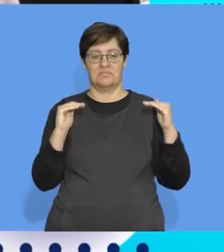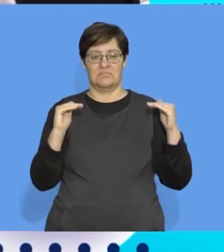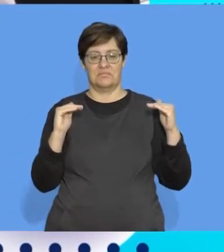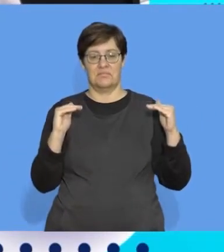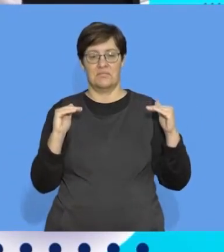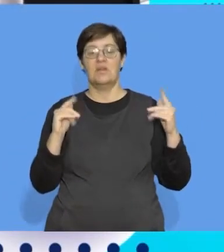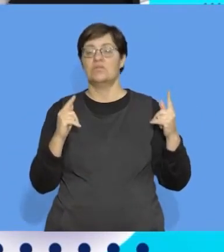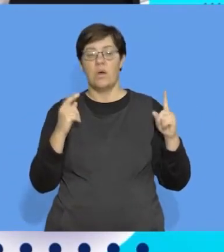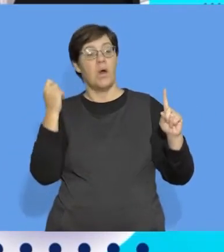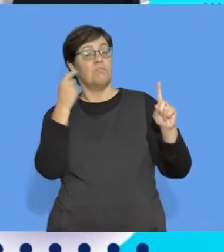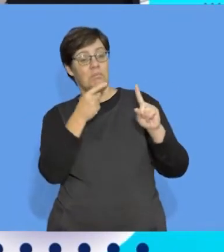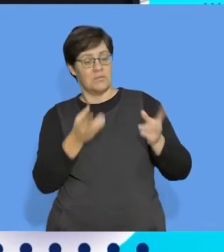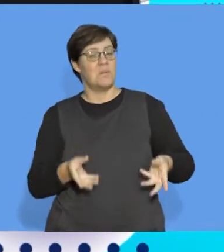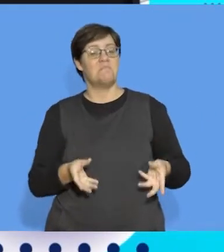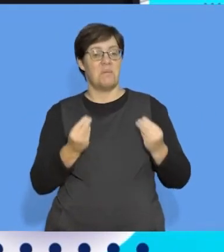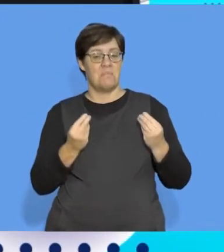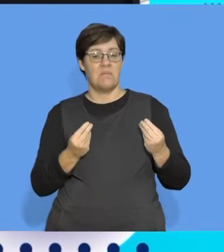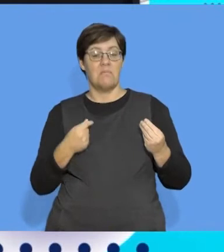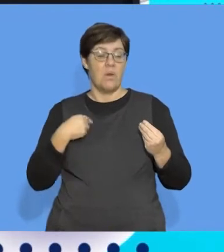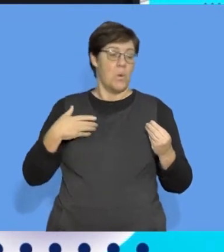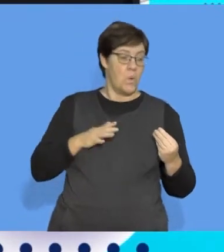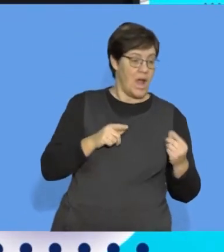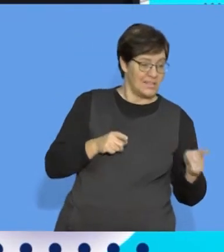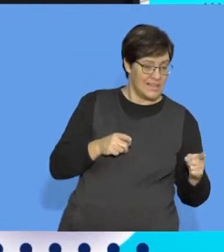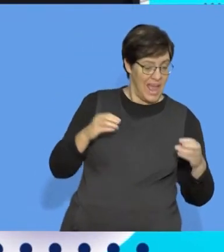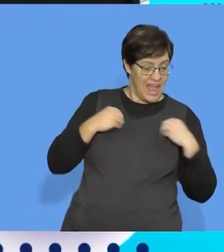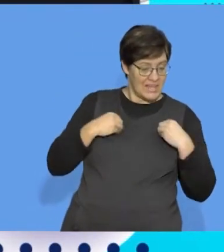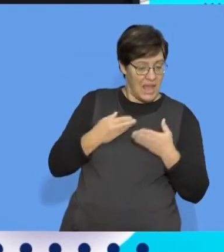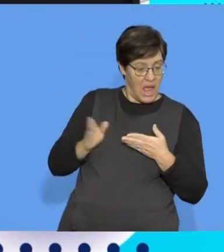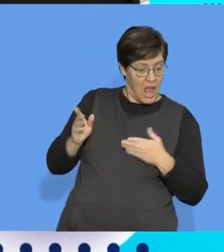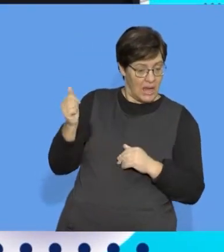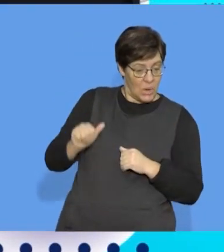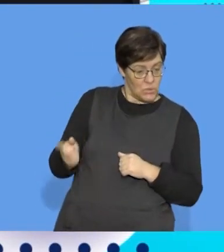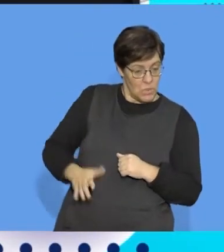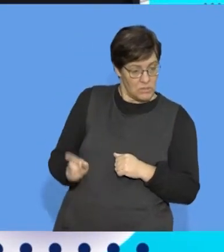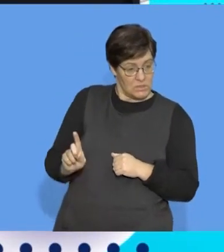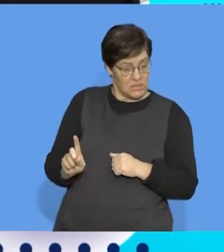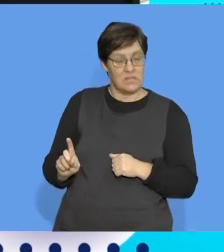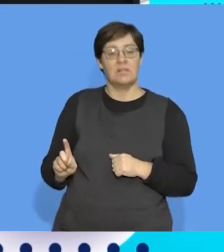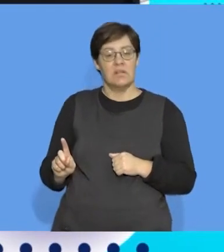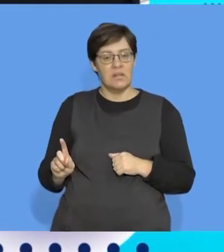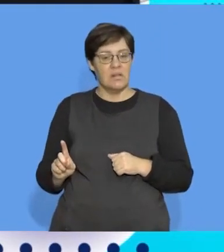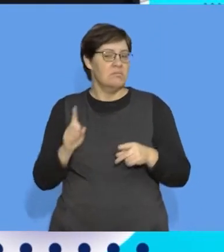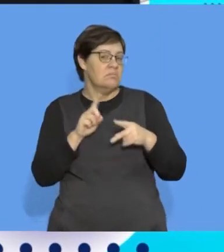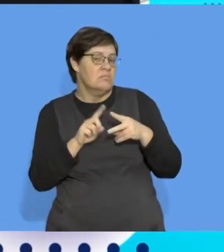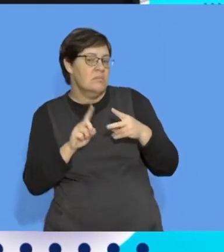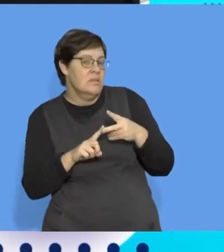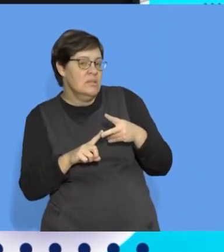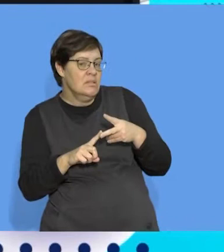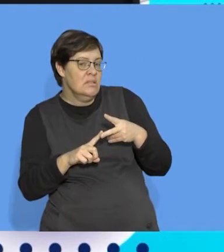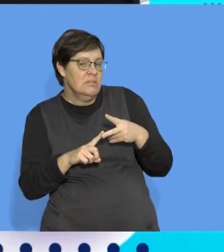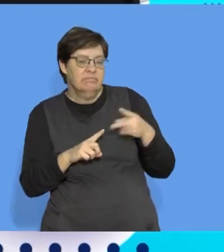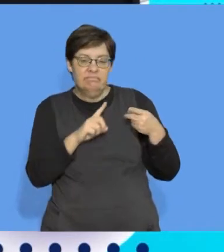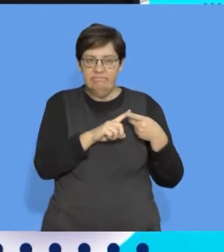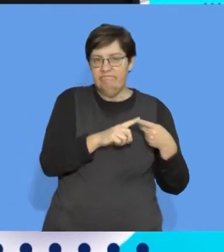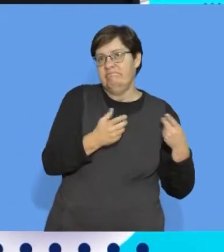serving its purpose to determine what do we want from the asset disposal account. 1 or 2 possible. The possibilities are